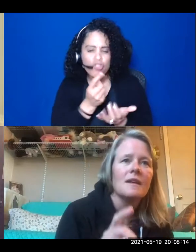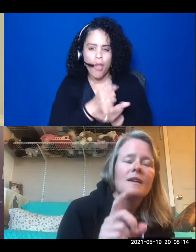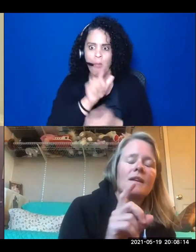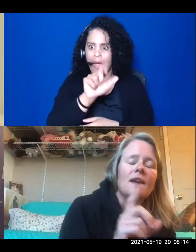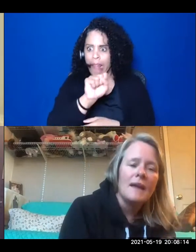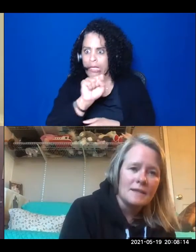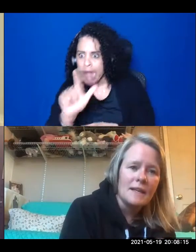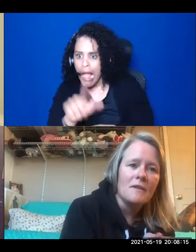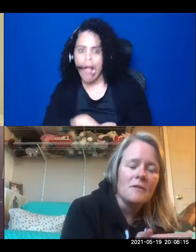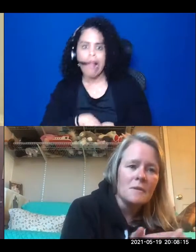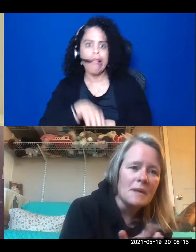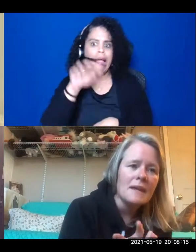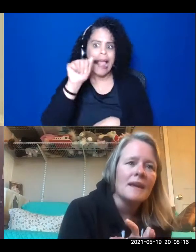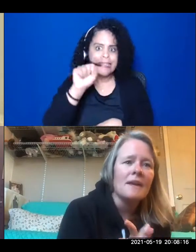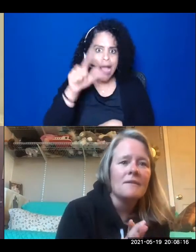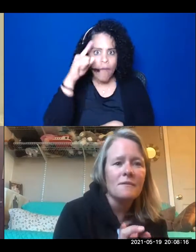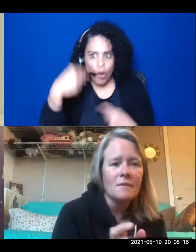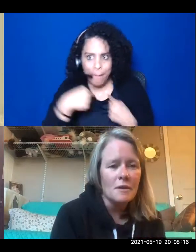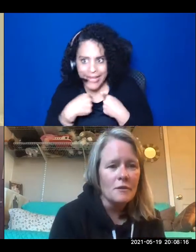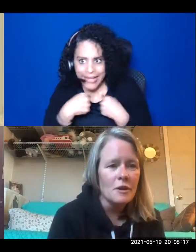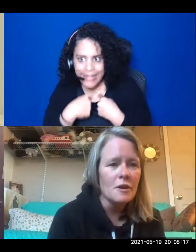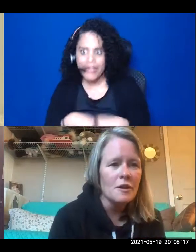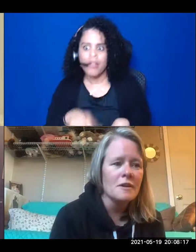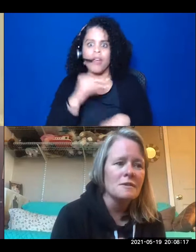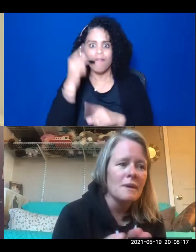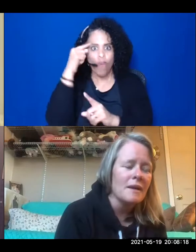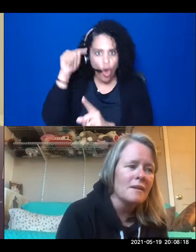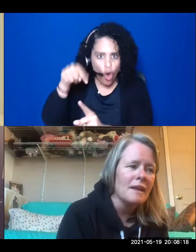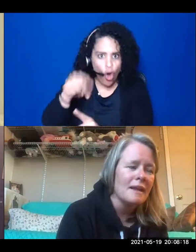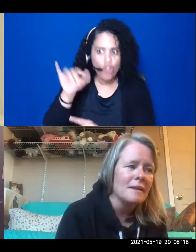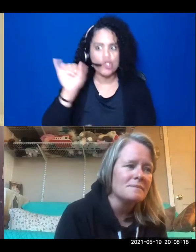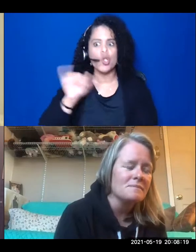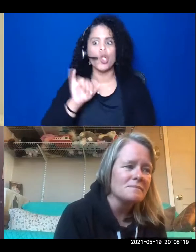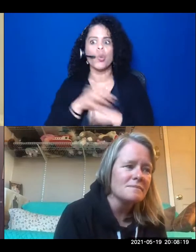and ASL for me and, you know, for her as well.